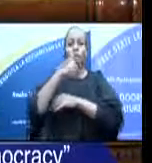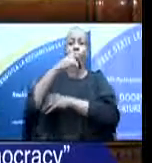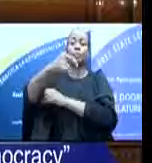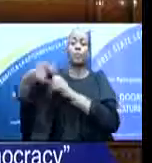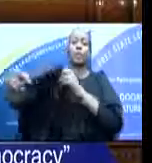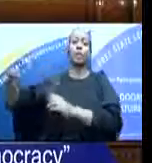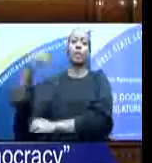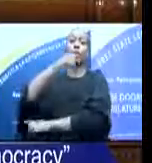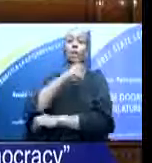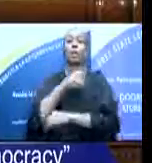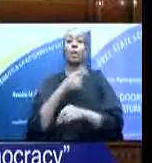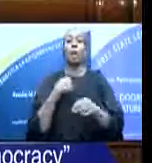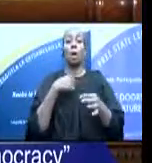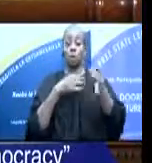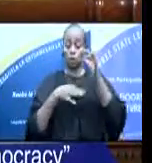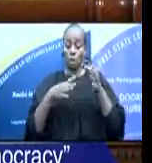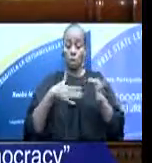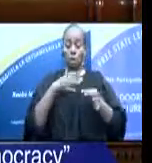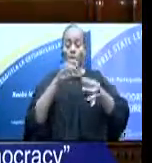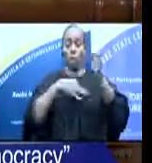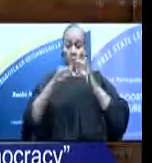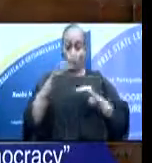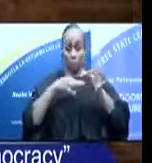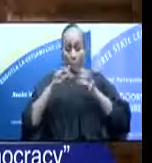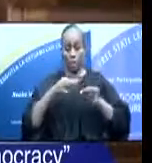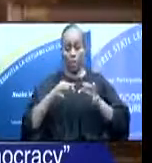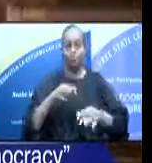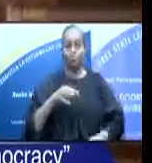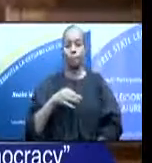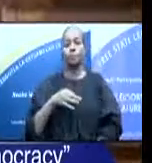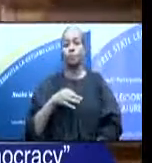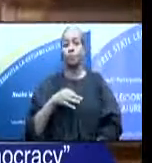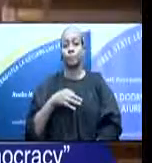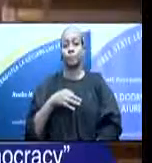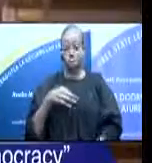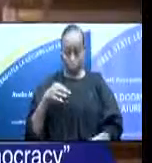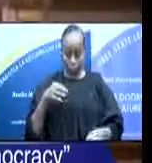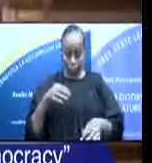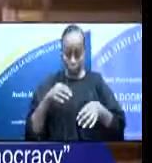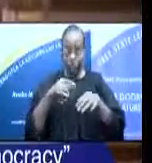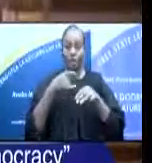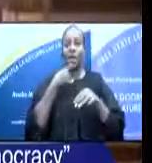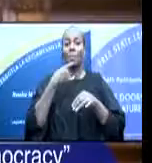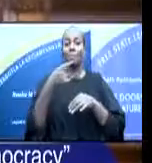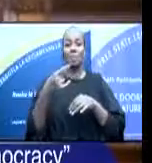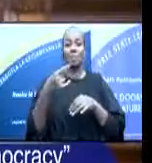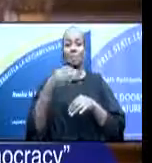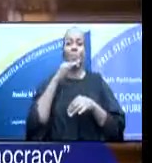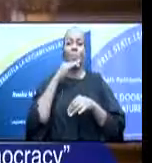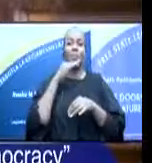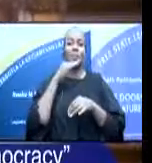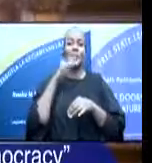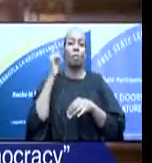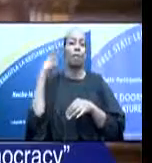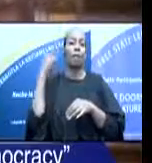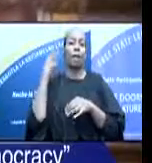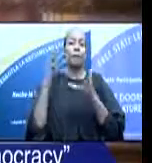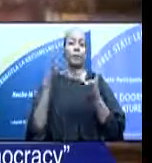saying Kimonya Upilza Mailente, I'm only referring that Kibushanya Mobuza